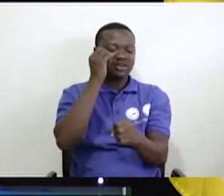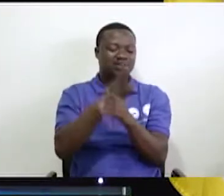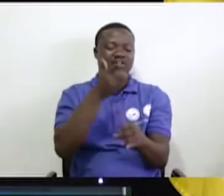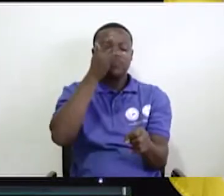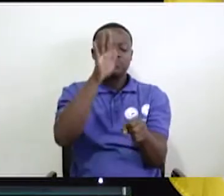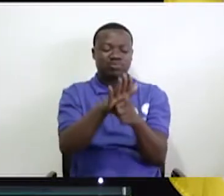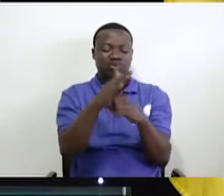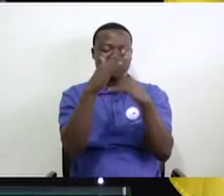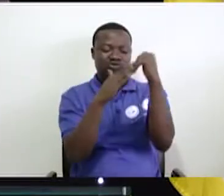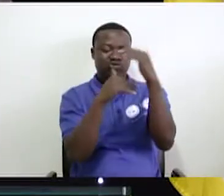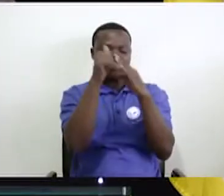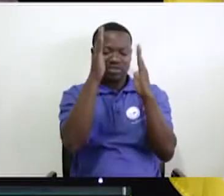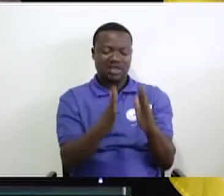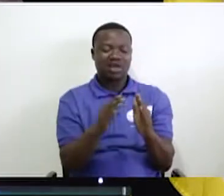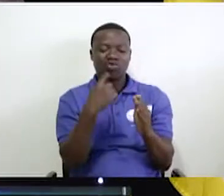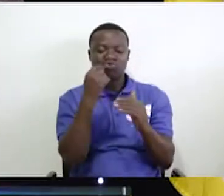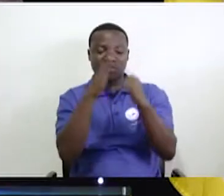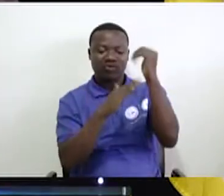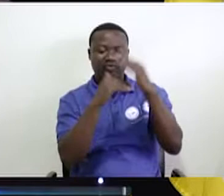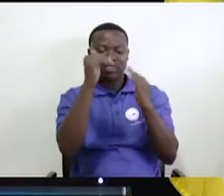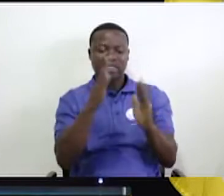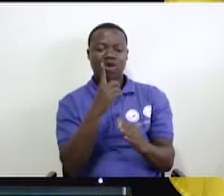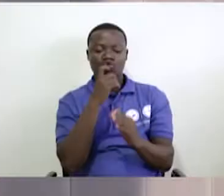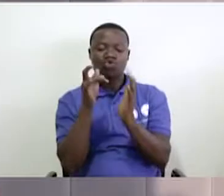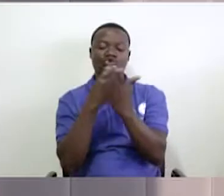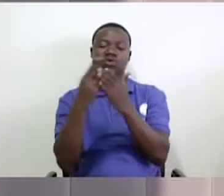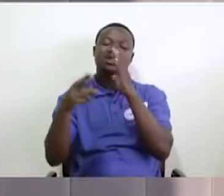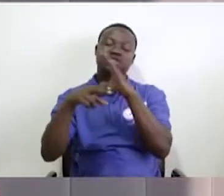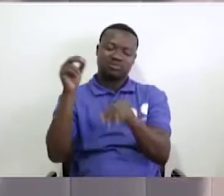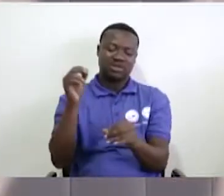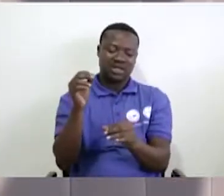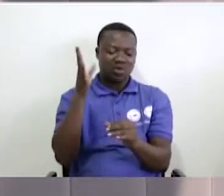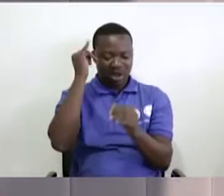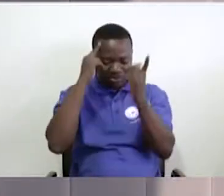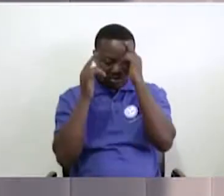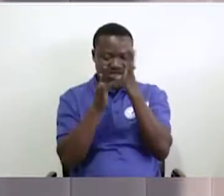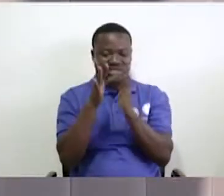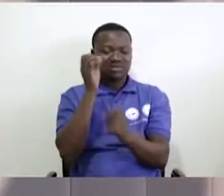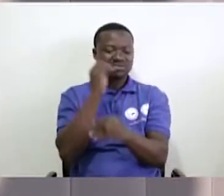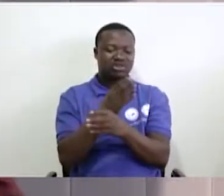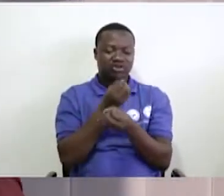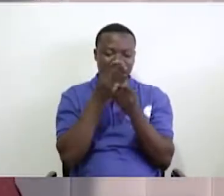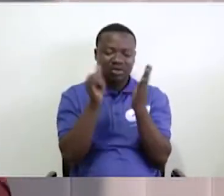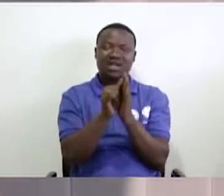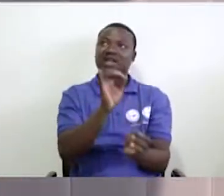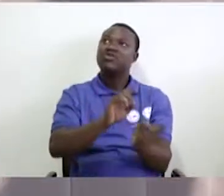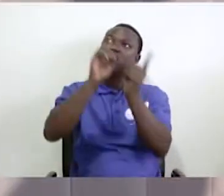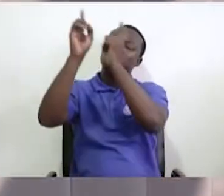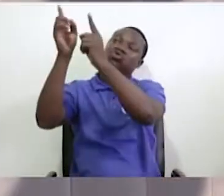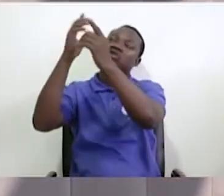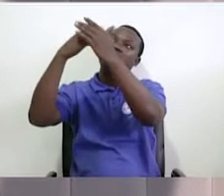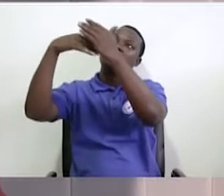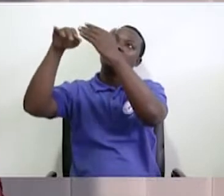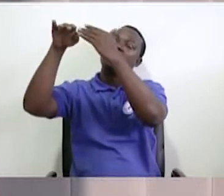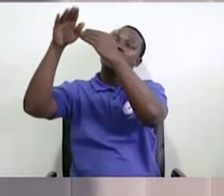said, well, Johannes and Paniti do nine, it do see him. Not Wakase, say, or call a Jan and Chaya, or best a Jano, not or the or Recheche for